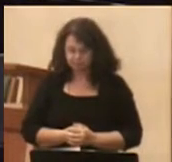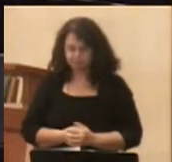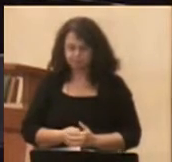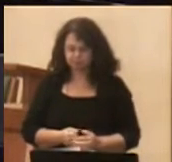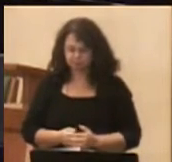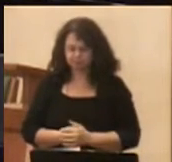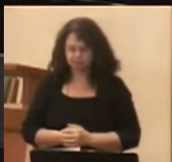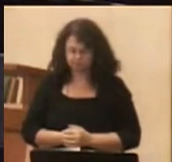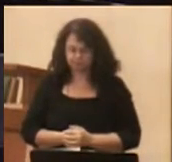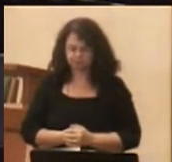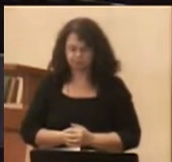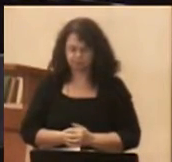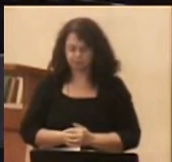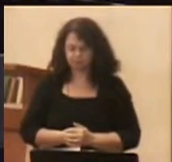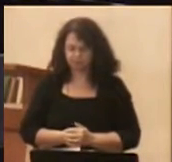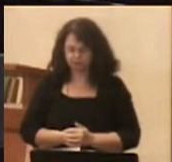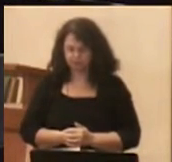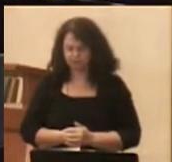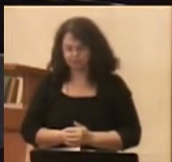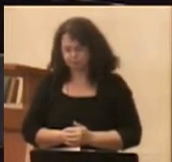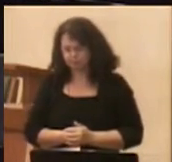home.